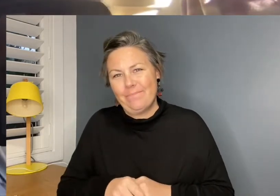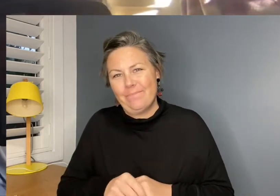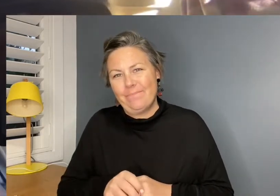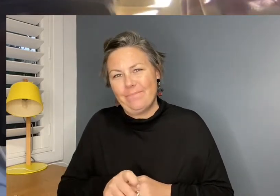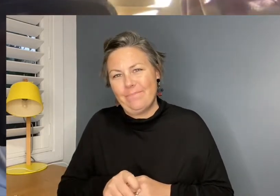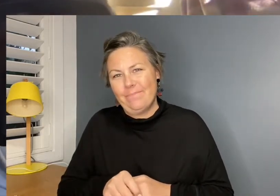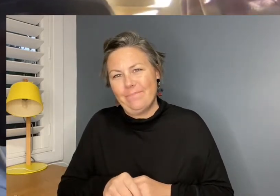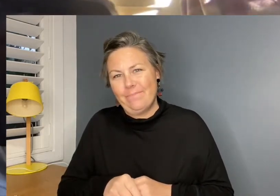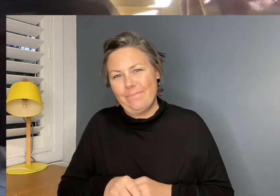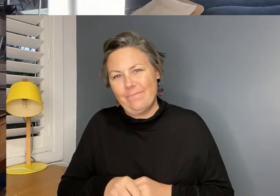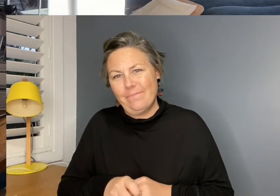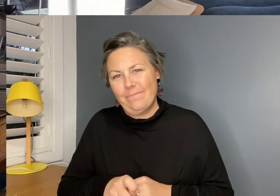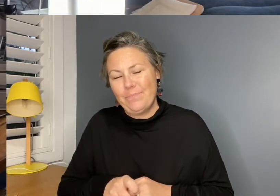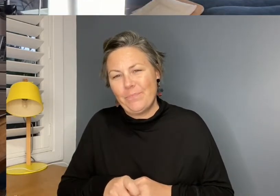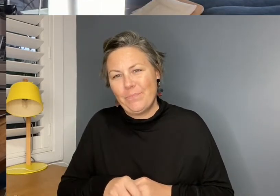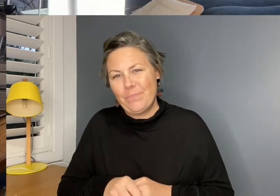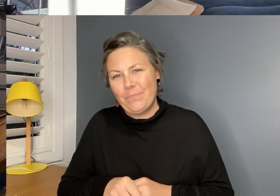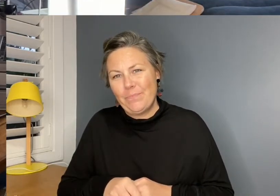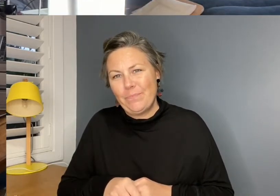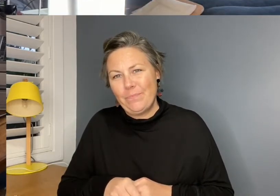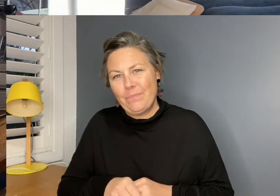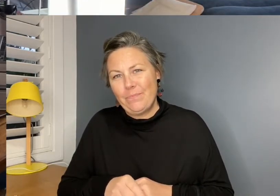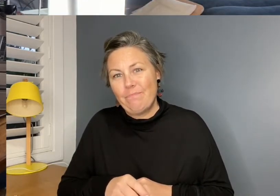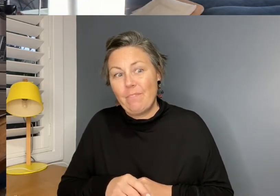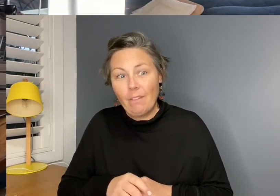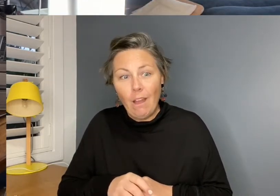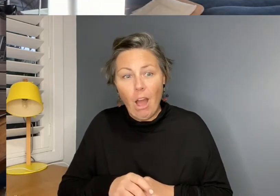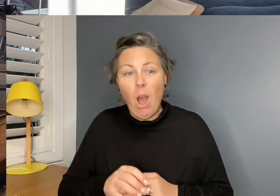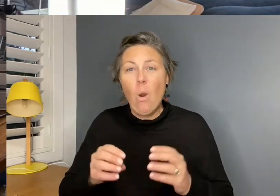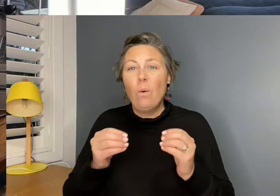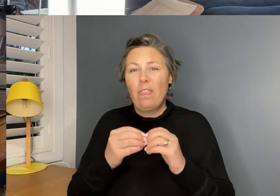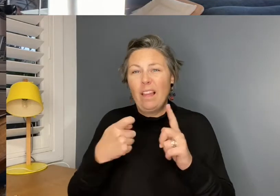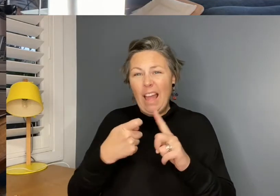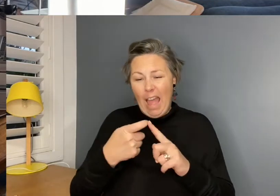You really want to be a part of this, don't you, my man? foot's just fallen asleep too.